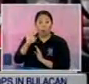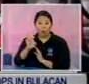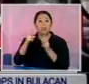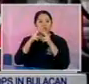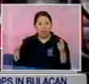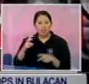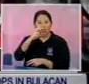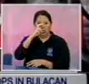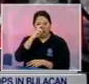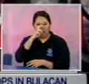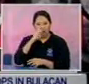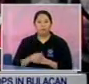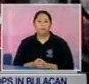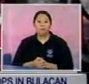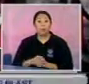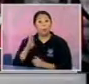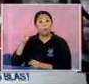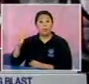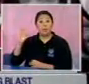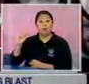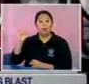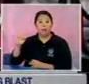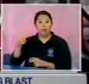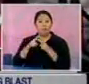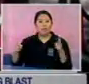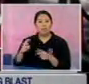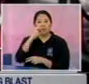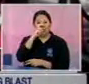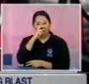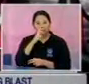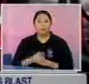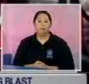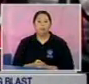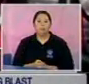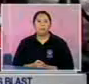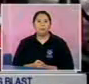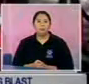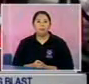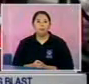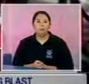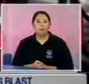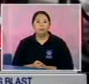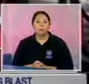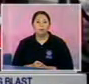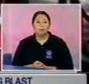About the Internal Revenue, the ITRs to be sacrosanct. As a matter of fact,